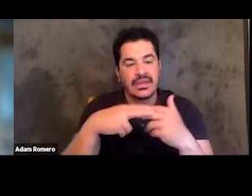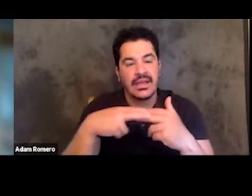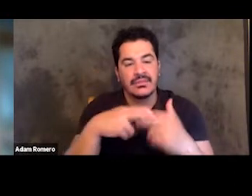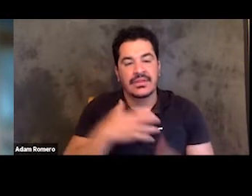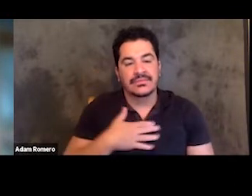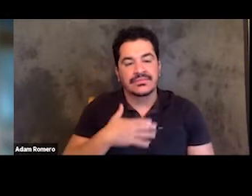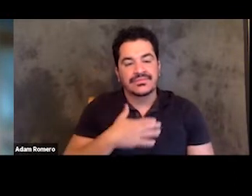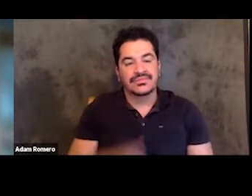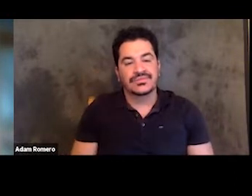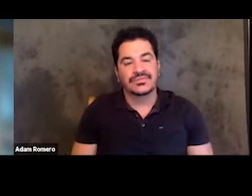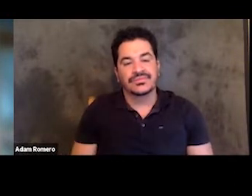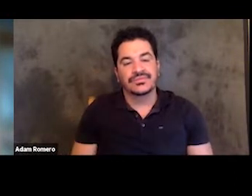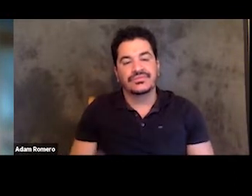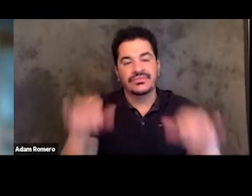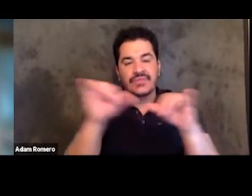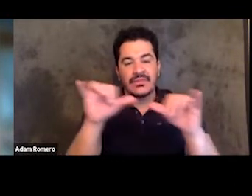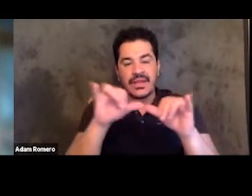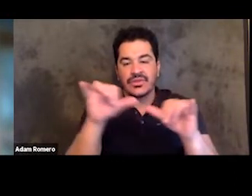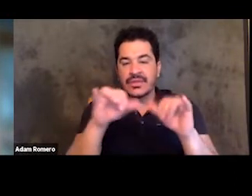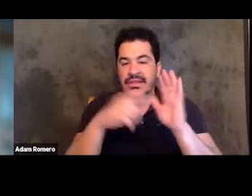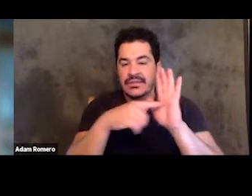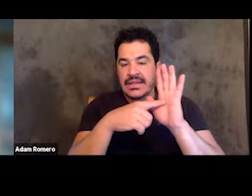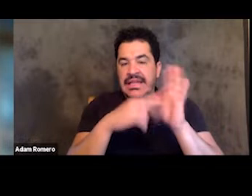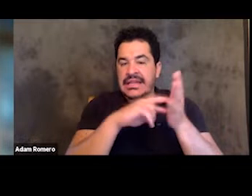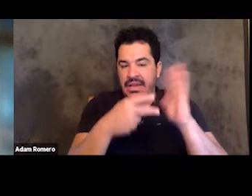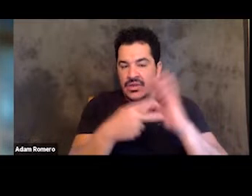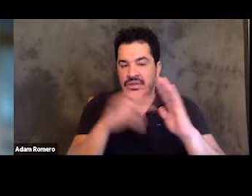The measurement indicators that were developed for this toolkit,